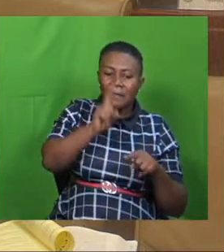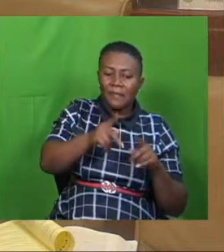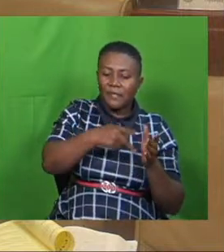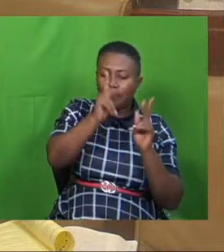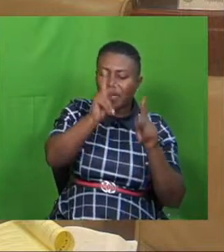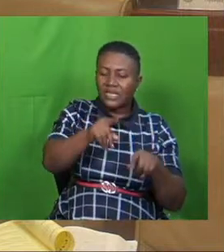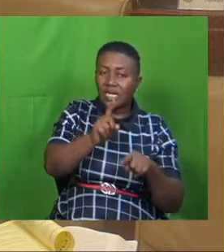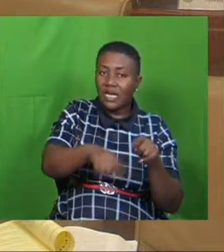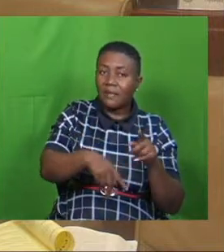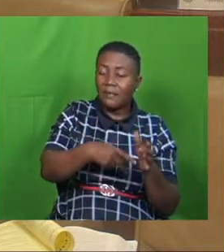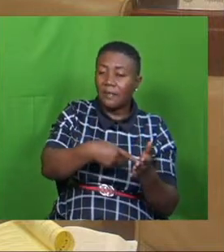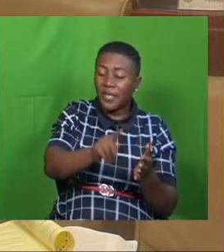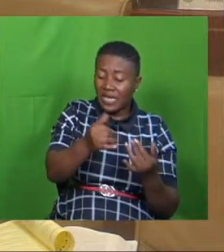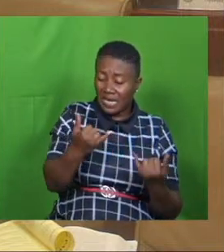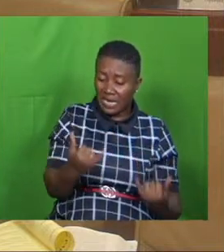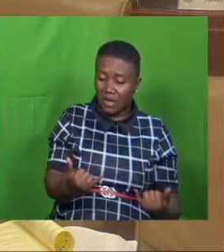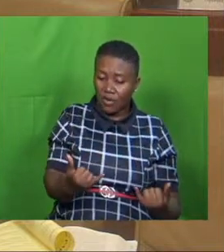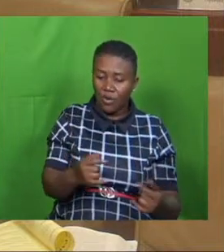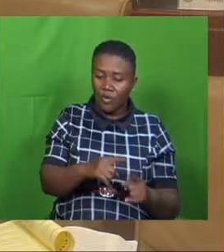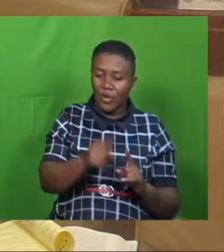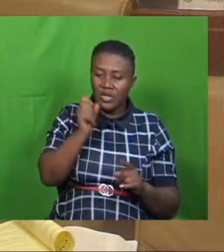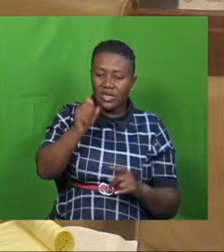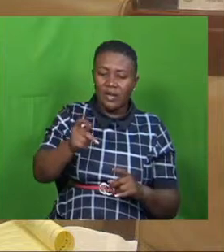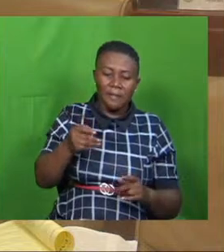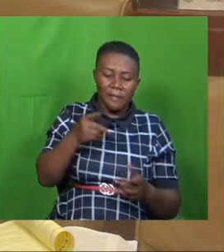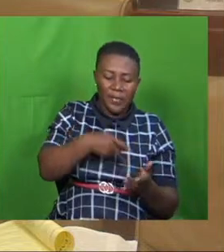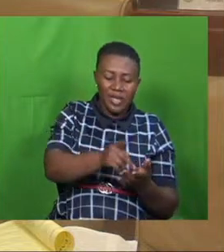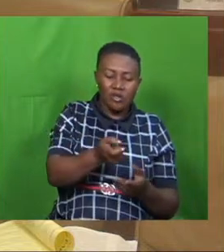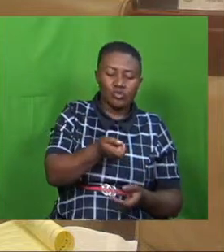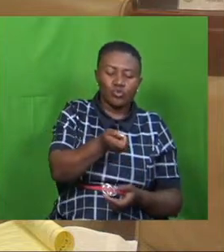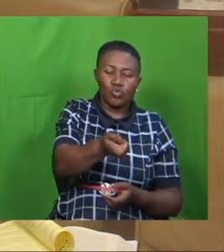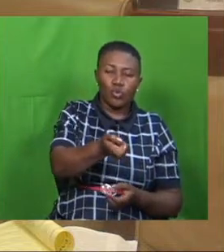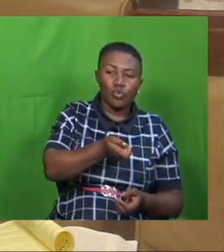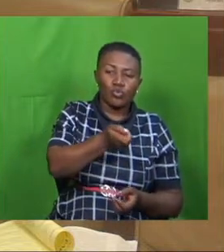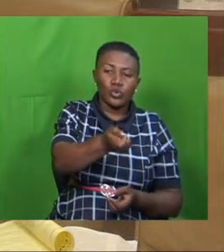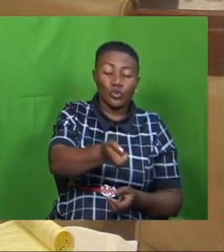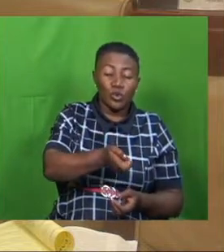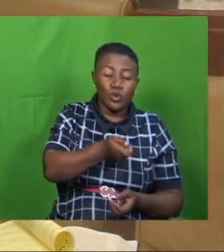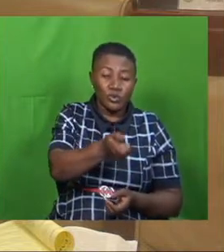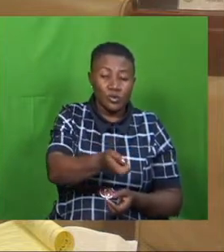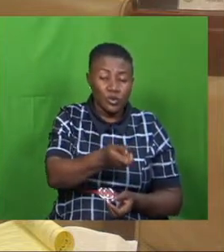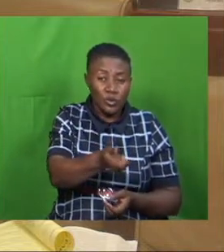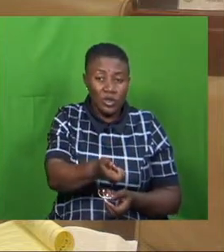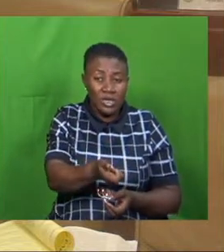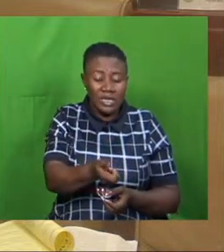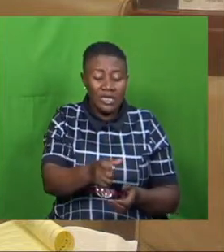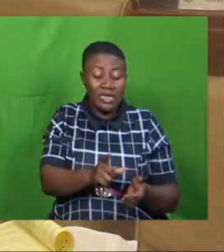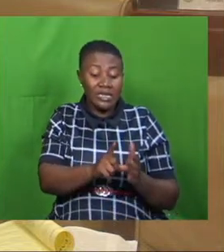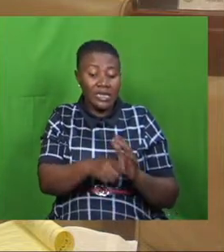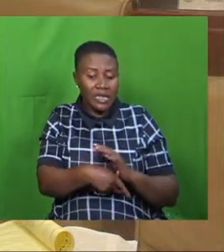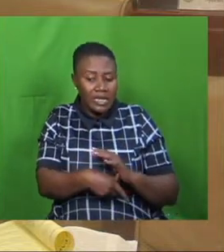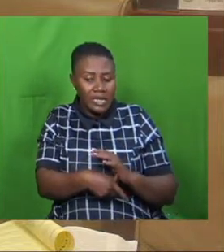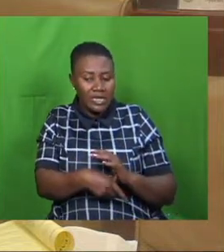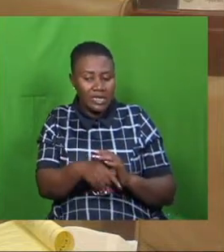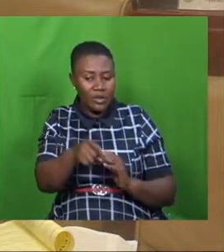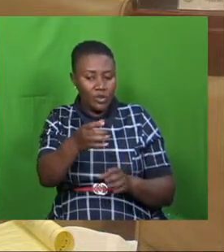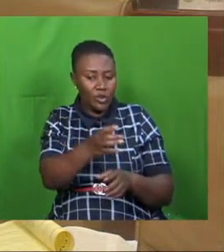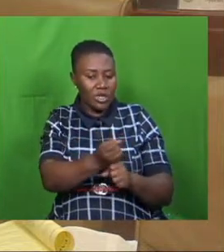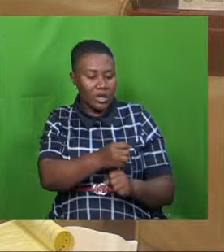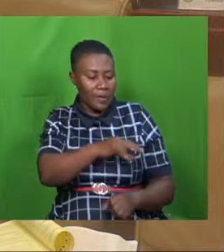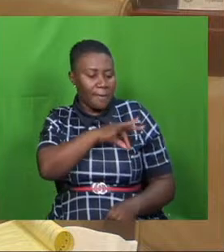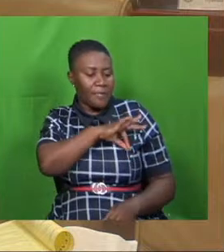pension fund. And then we rake in profits to